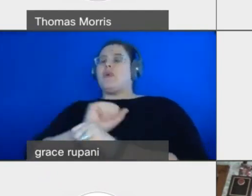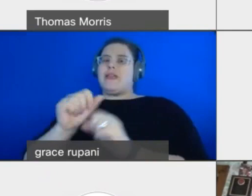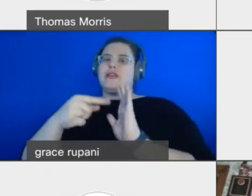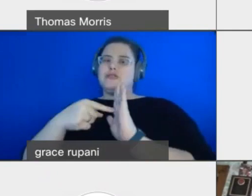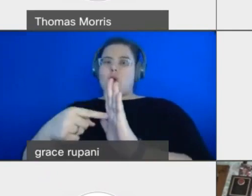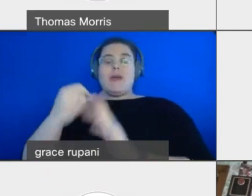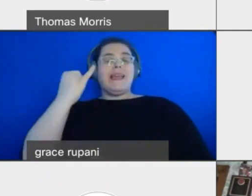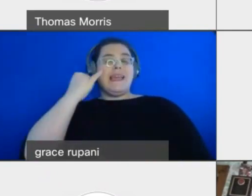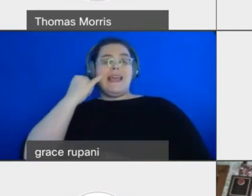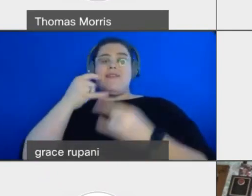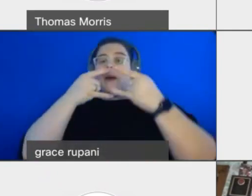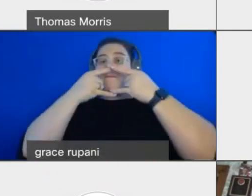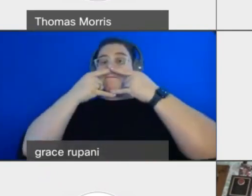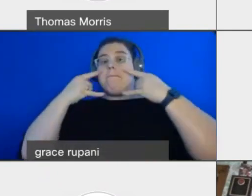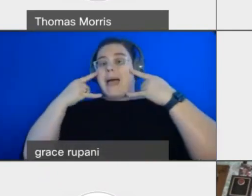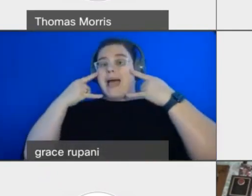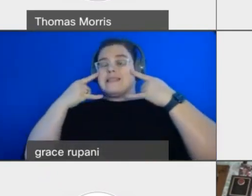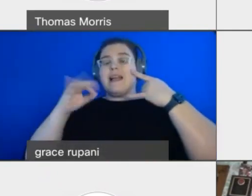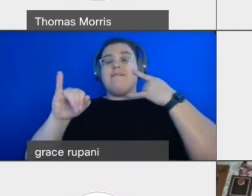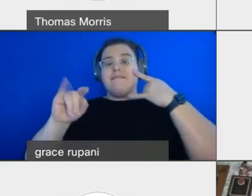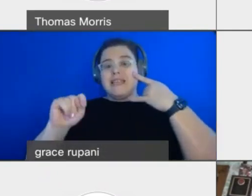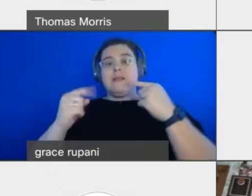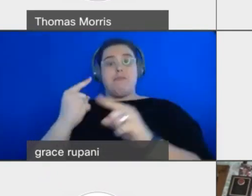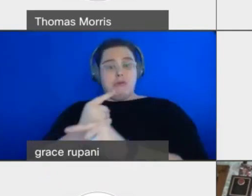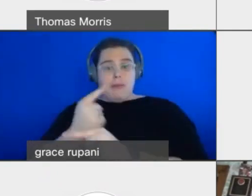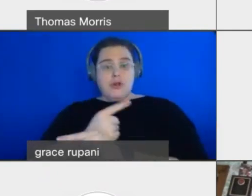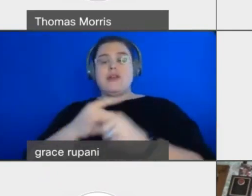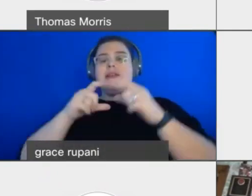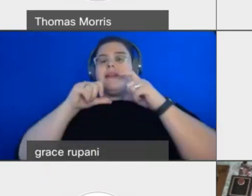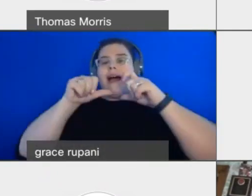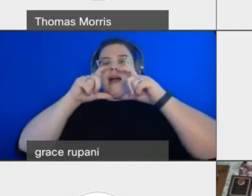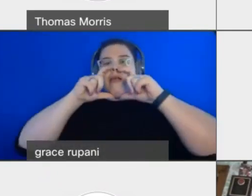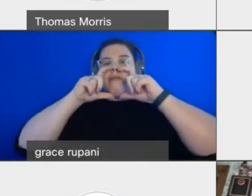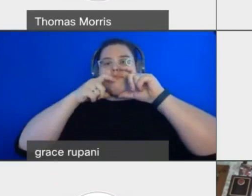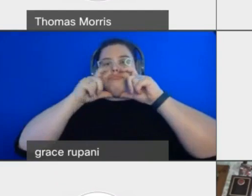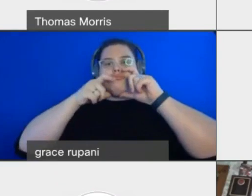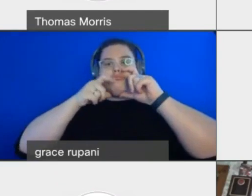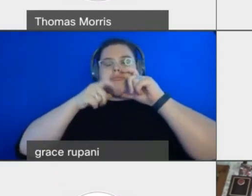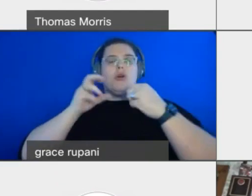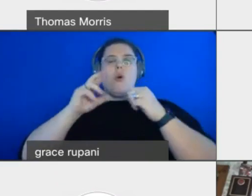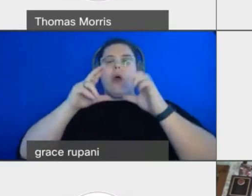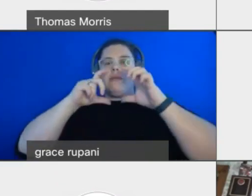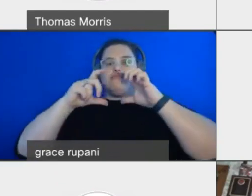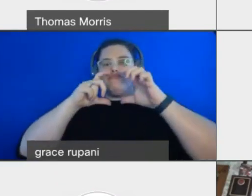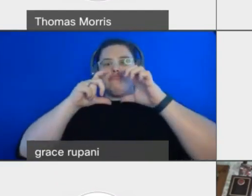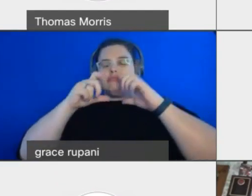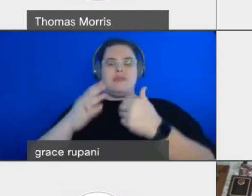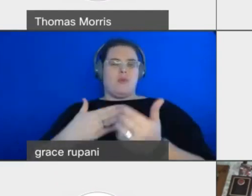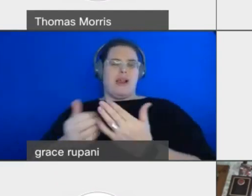properly, and that's really step one. So making sure the medical face mask that